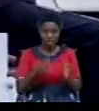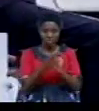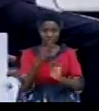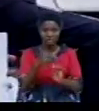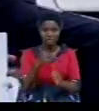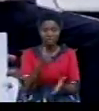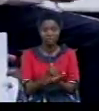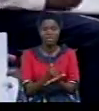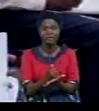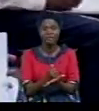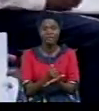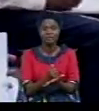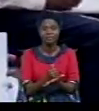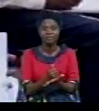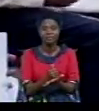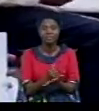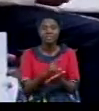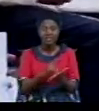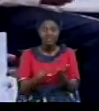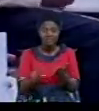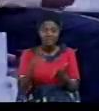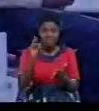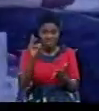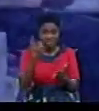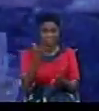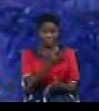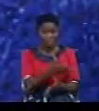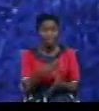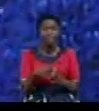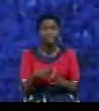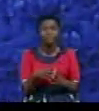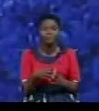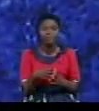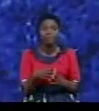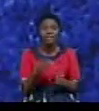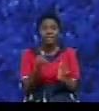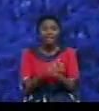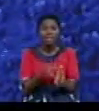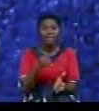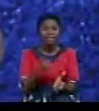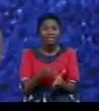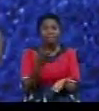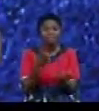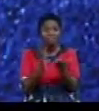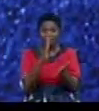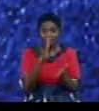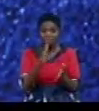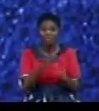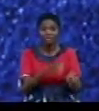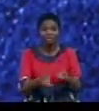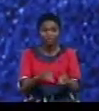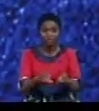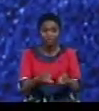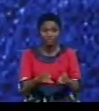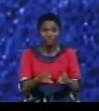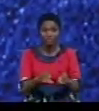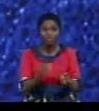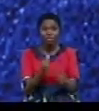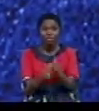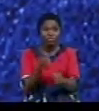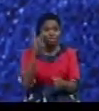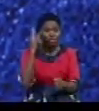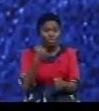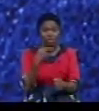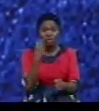name look at verse 17 there that it might be fulfilled which was spoken